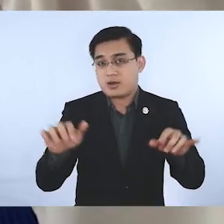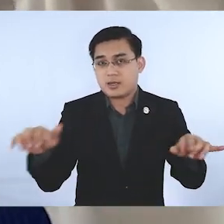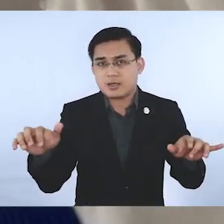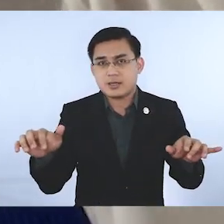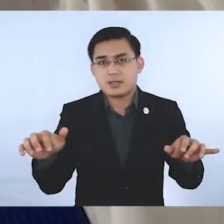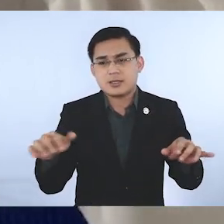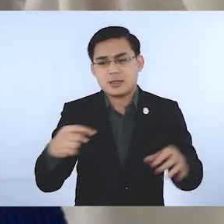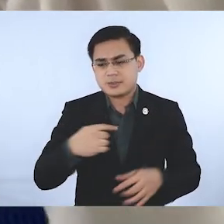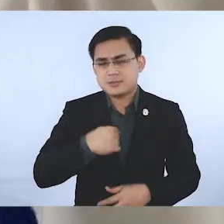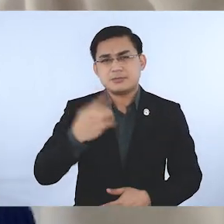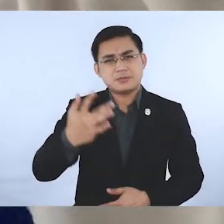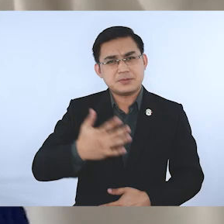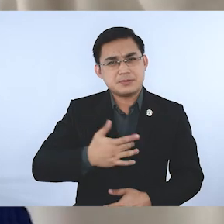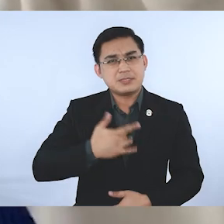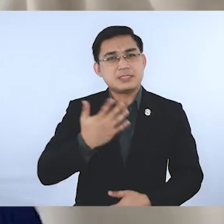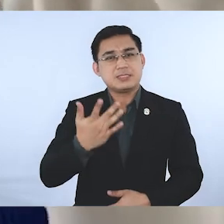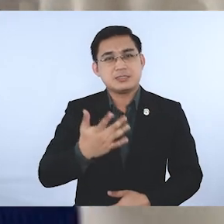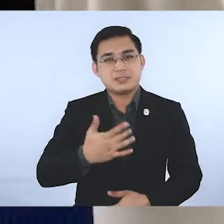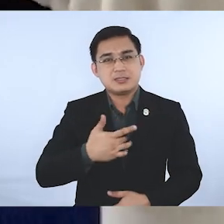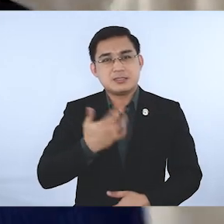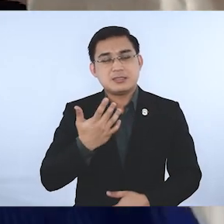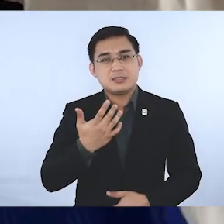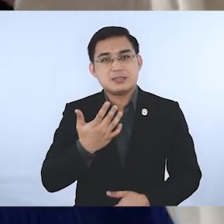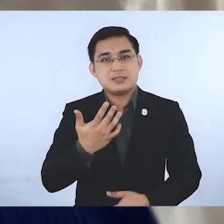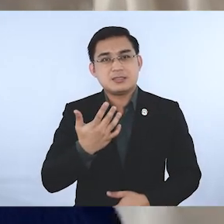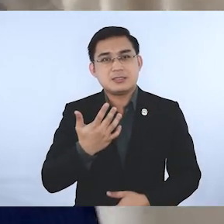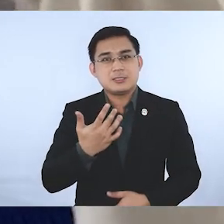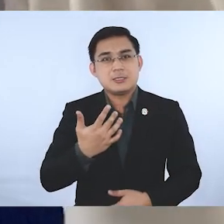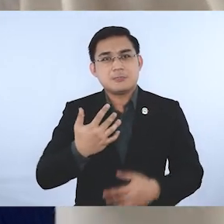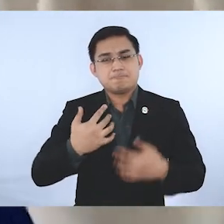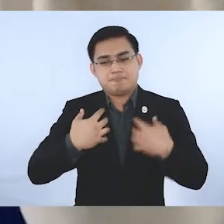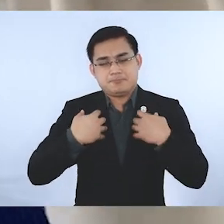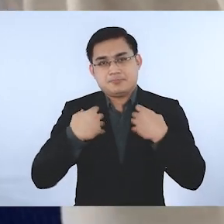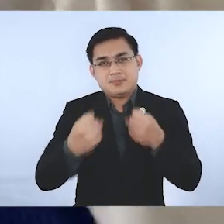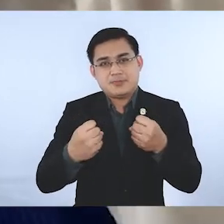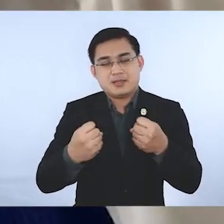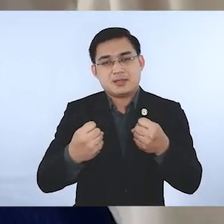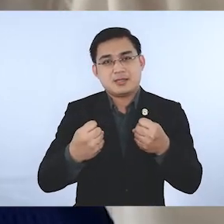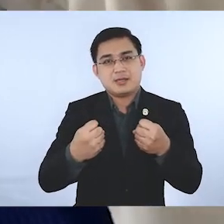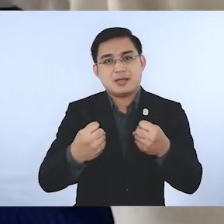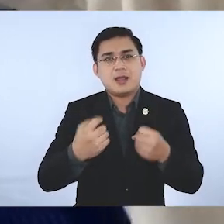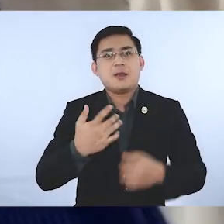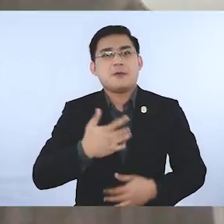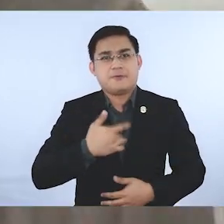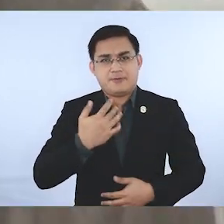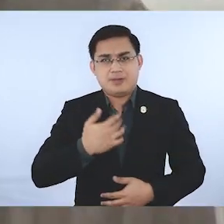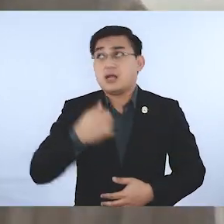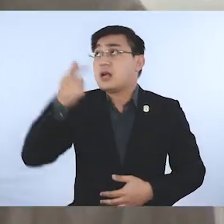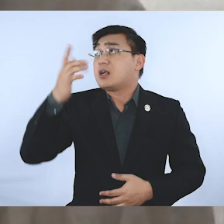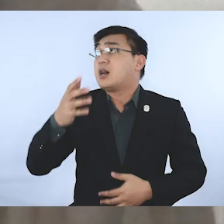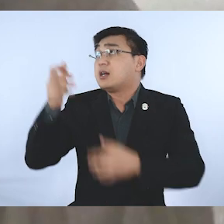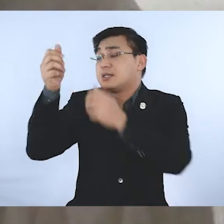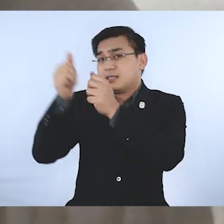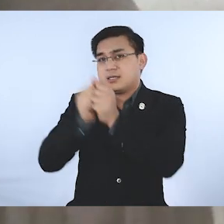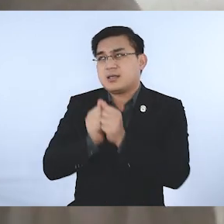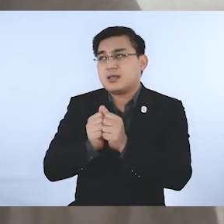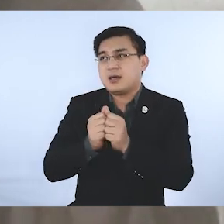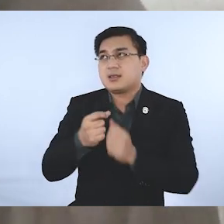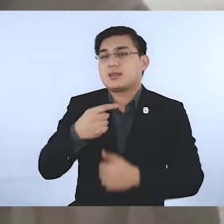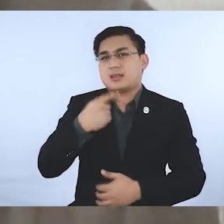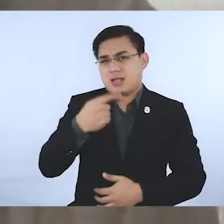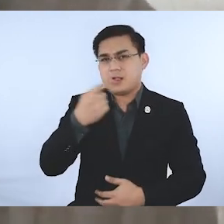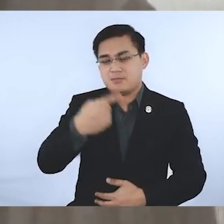I feel like I am being strengthened. I feel like God is there telling